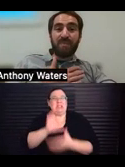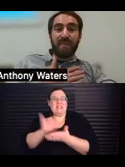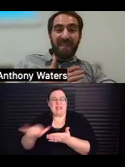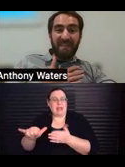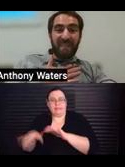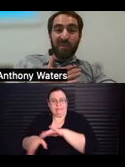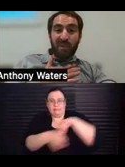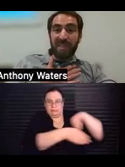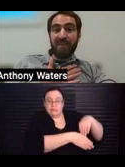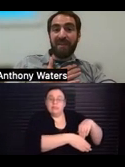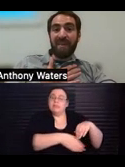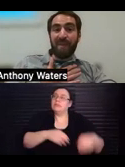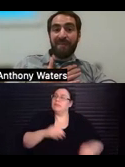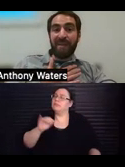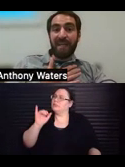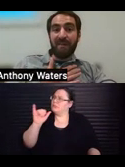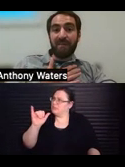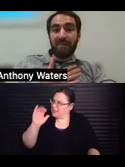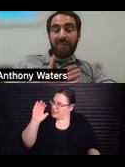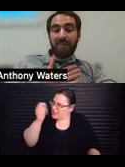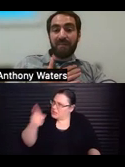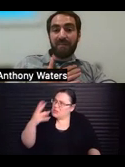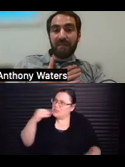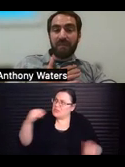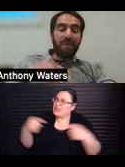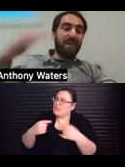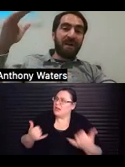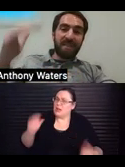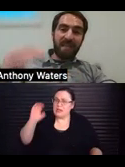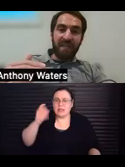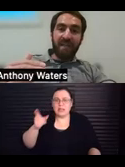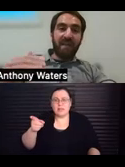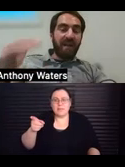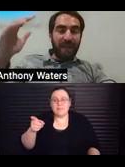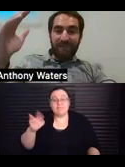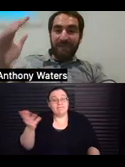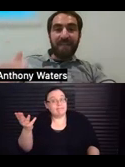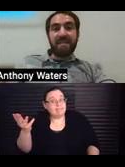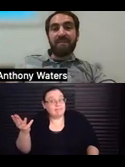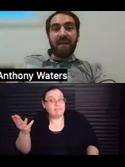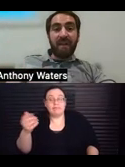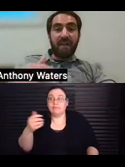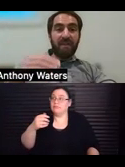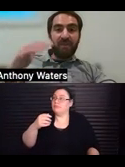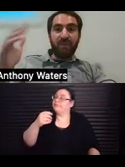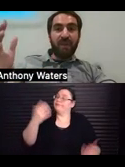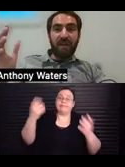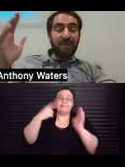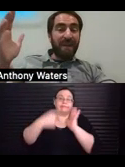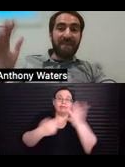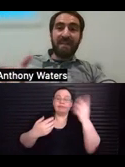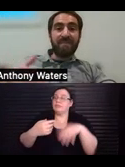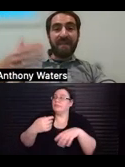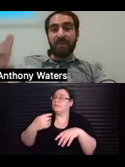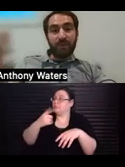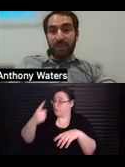gosh, it looks like you're in a lot of pain right now. So maybe I'll say, are you having any thoughts of, are you